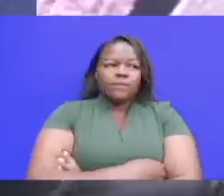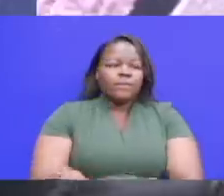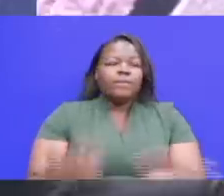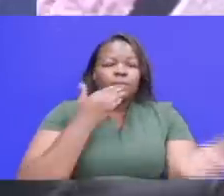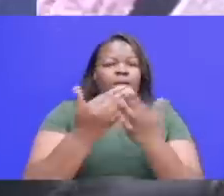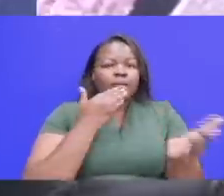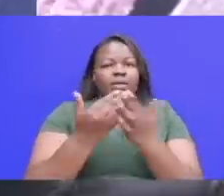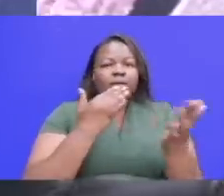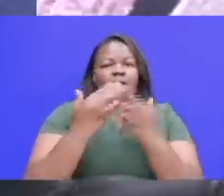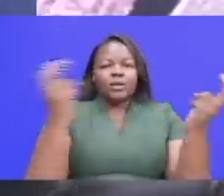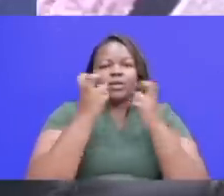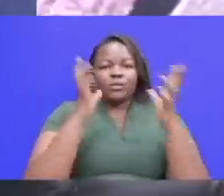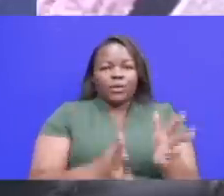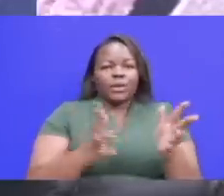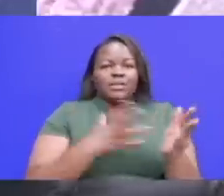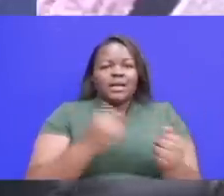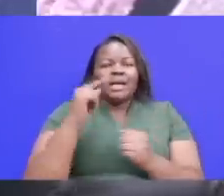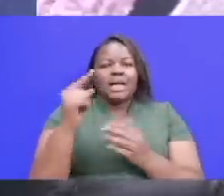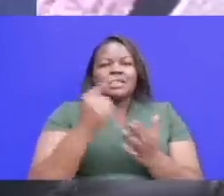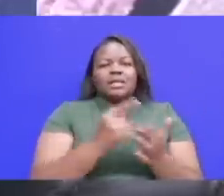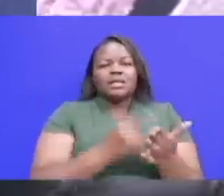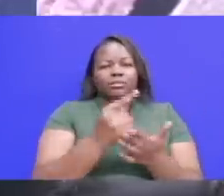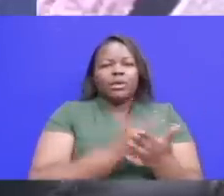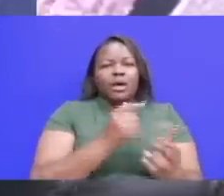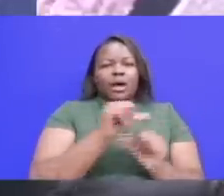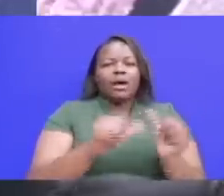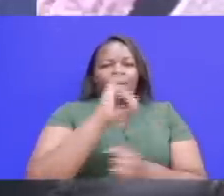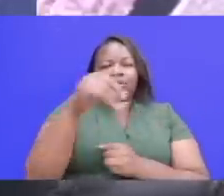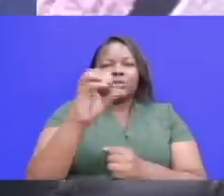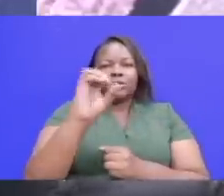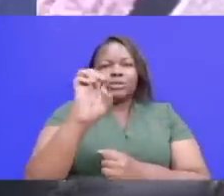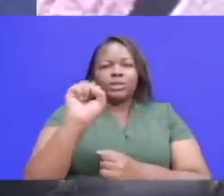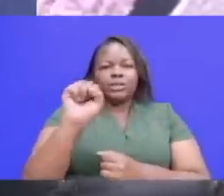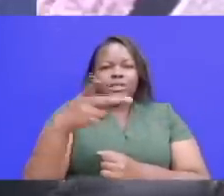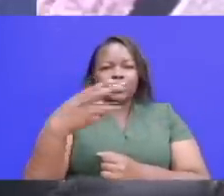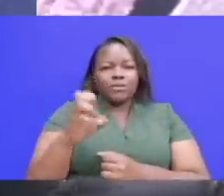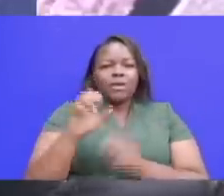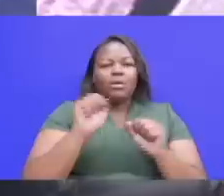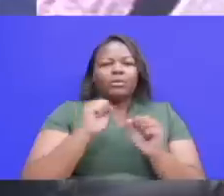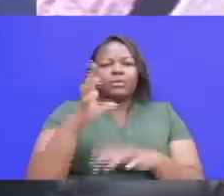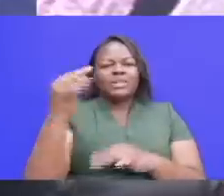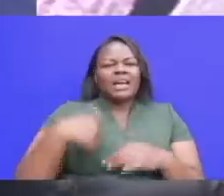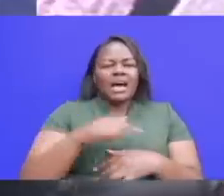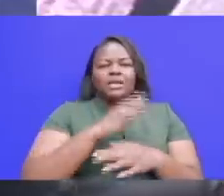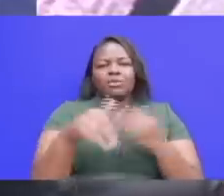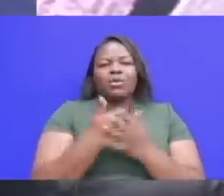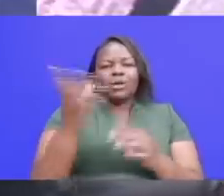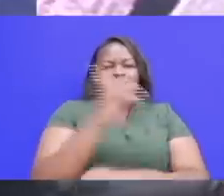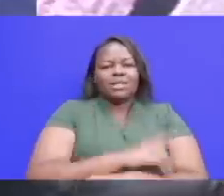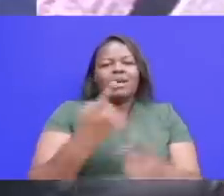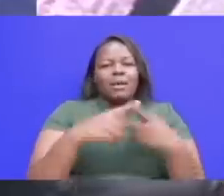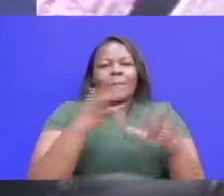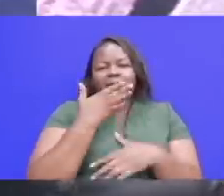so much, beloved viewer. This discourse of Joseph is so nice. We can take the whole day here, but allow us to take the little time that